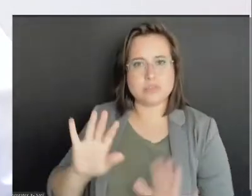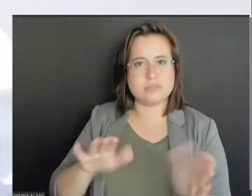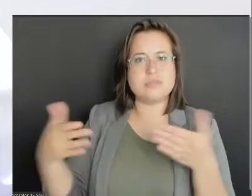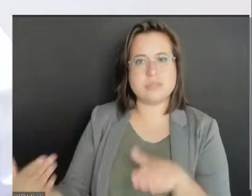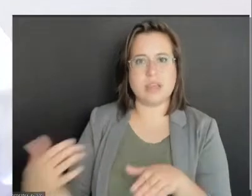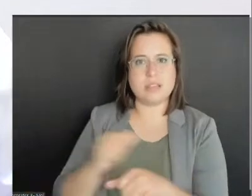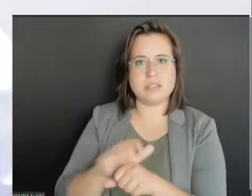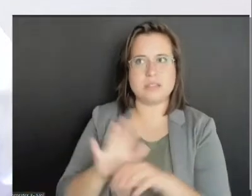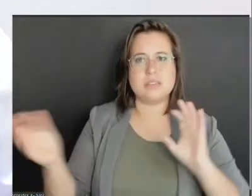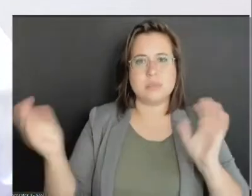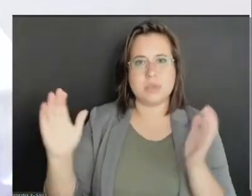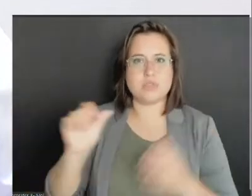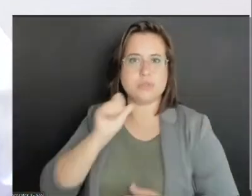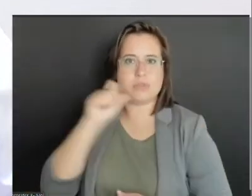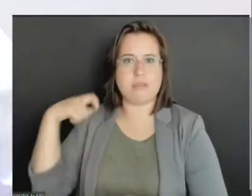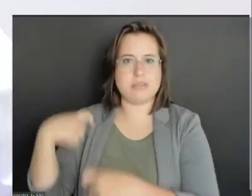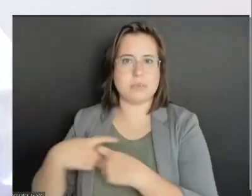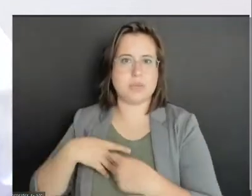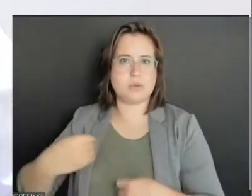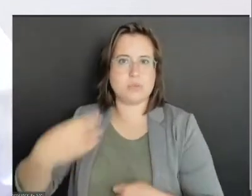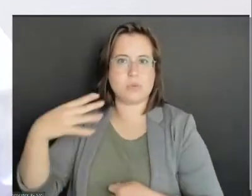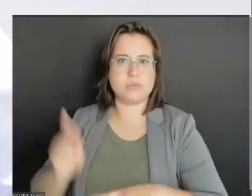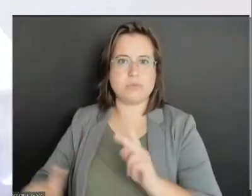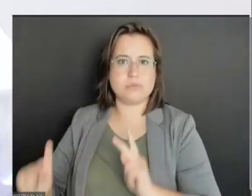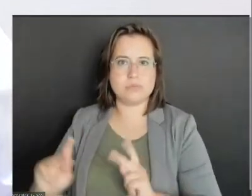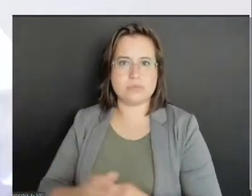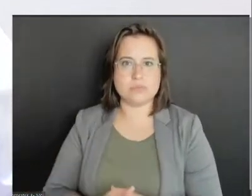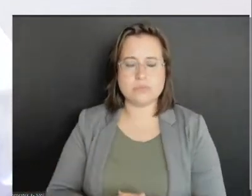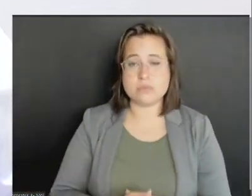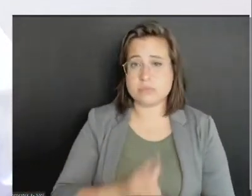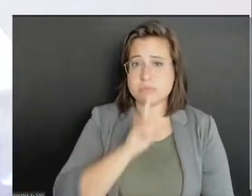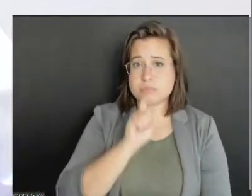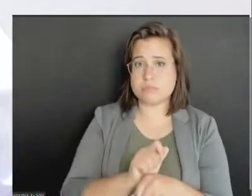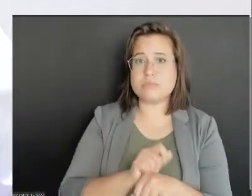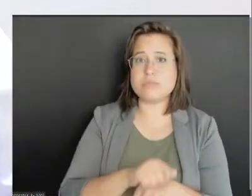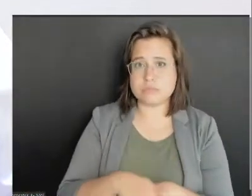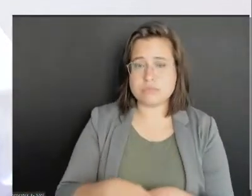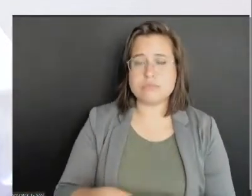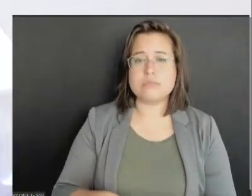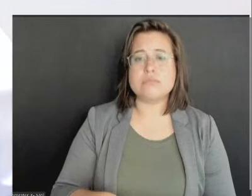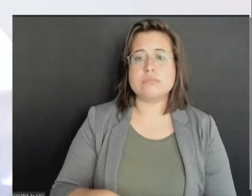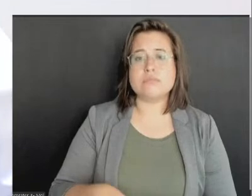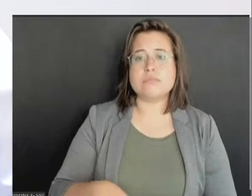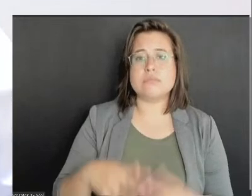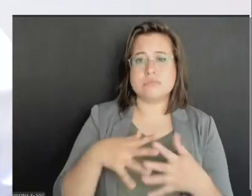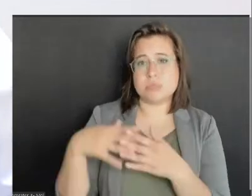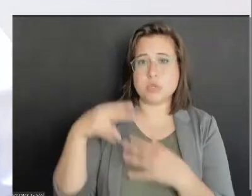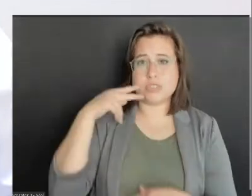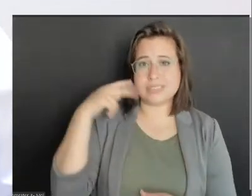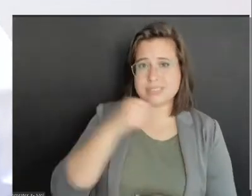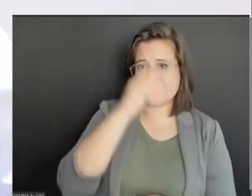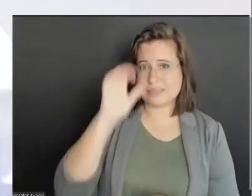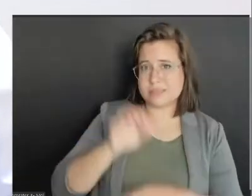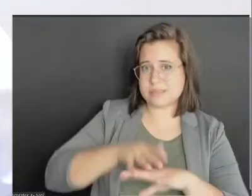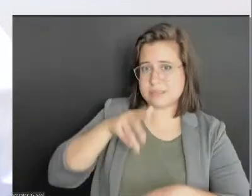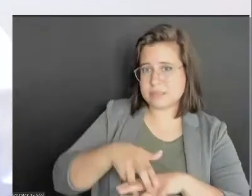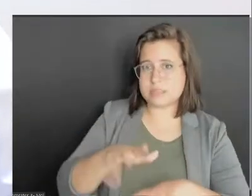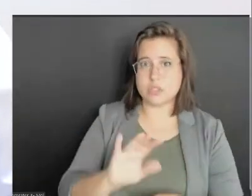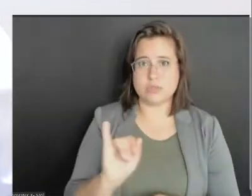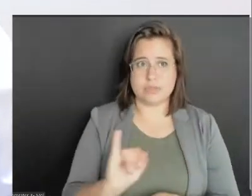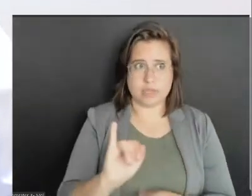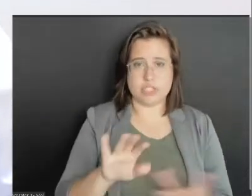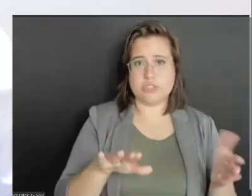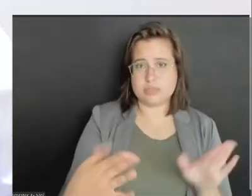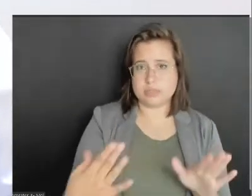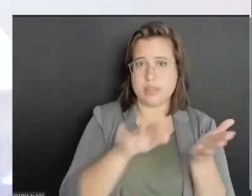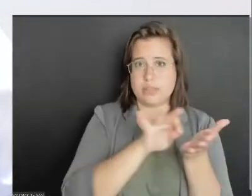to non-Hispanic whites. In fact, American Indians, Alaska Native deaths are infection rates and death and infection